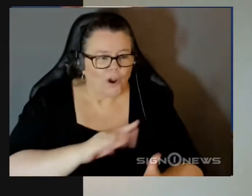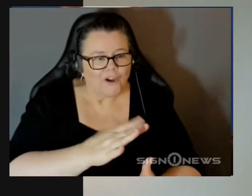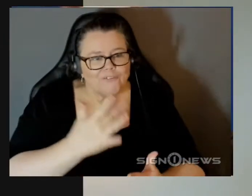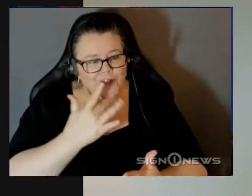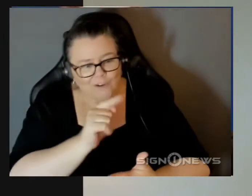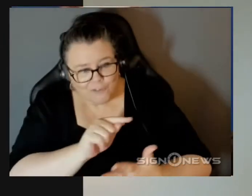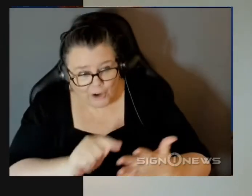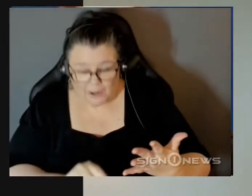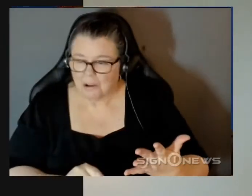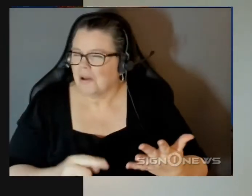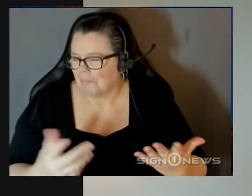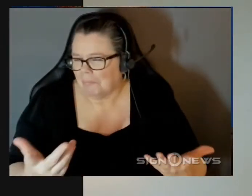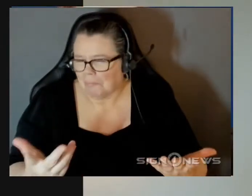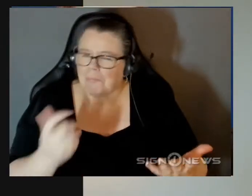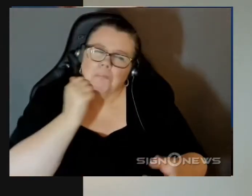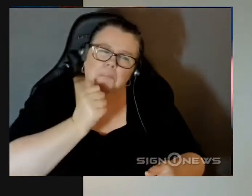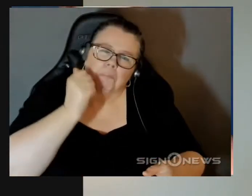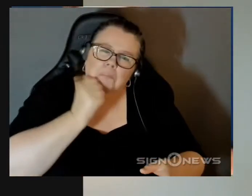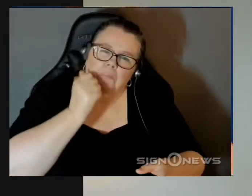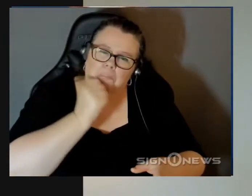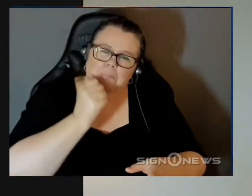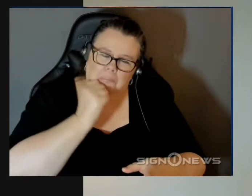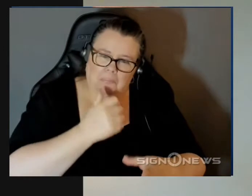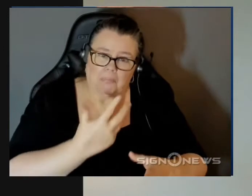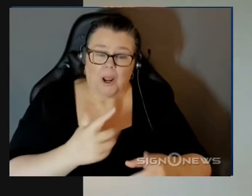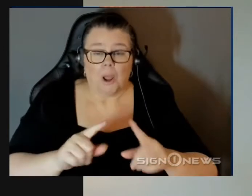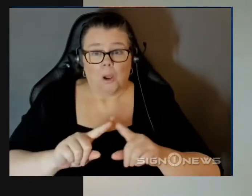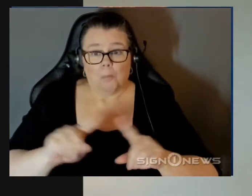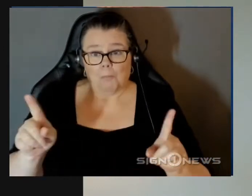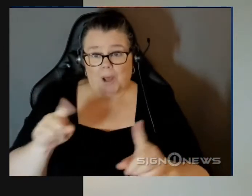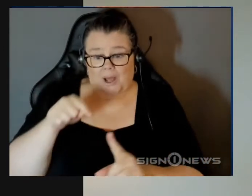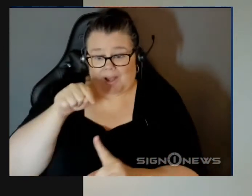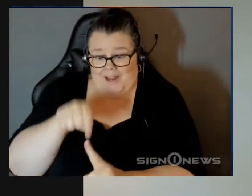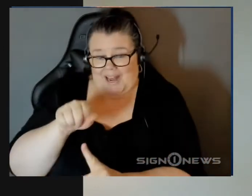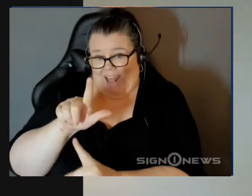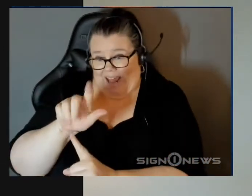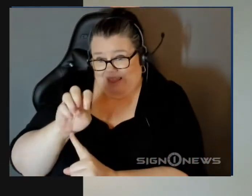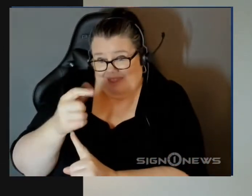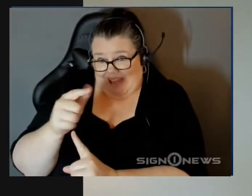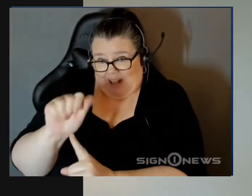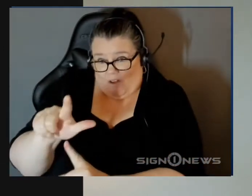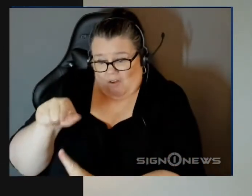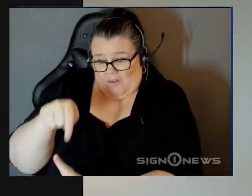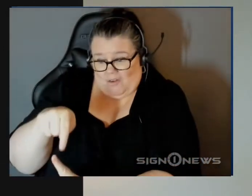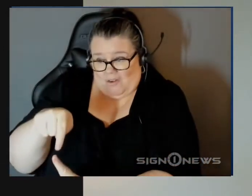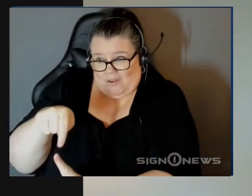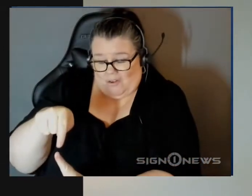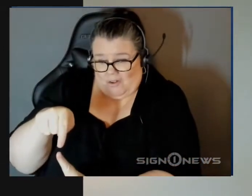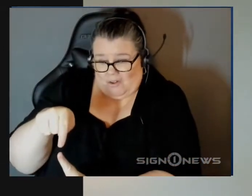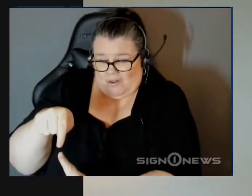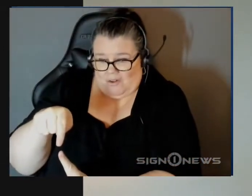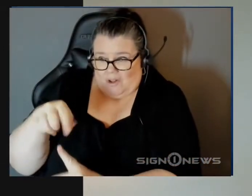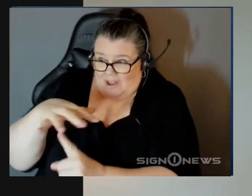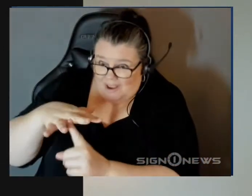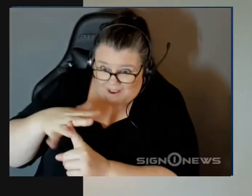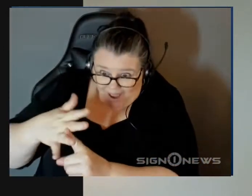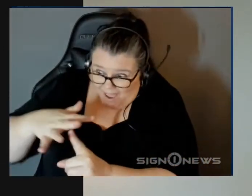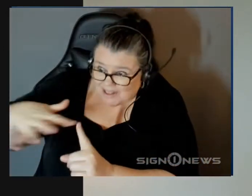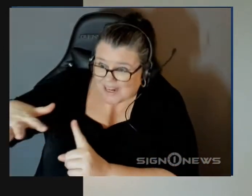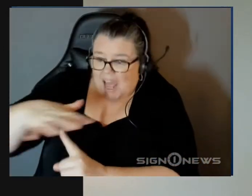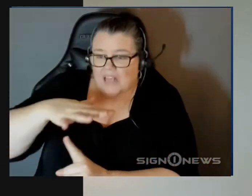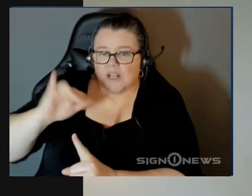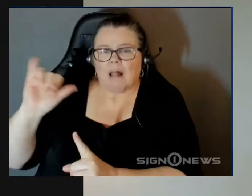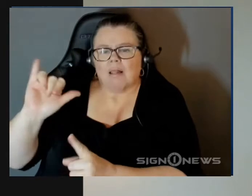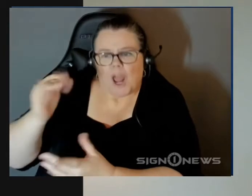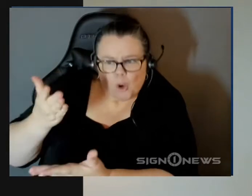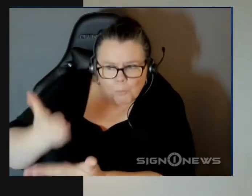legal context, having the proof of that can be problematic. But on its face, like when